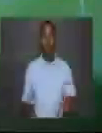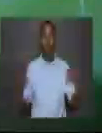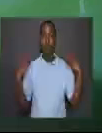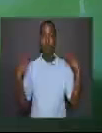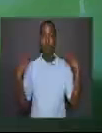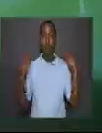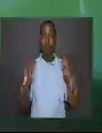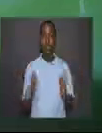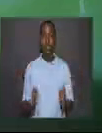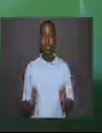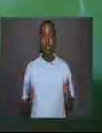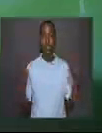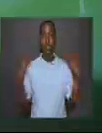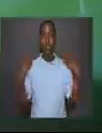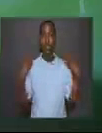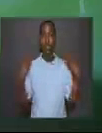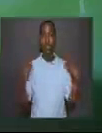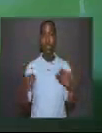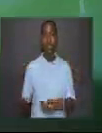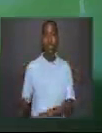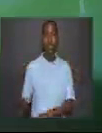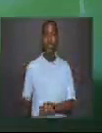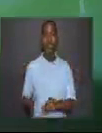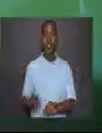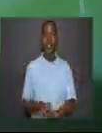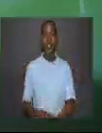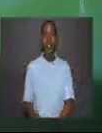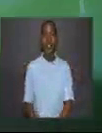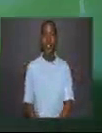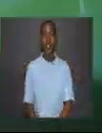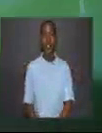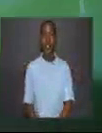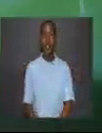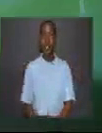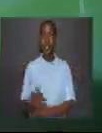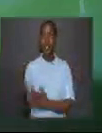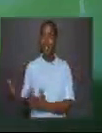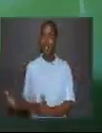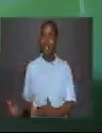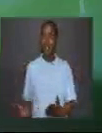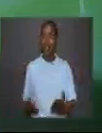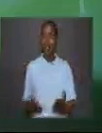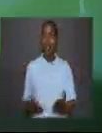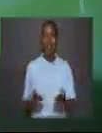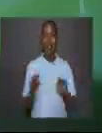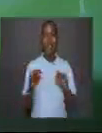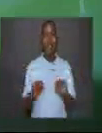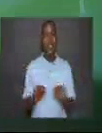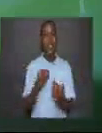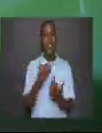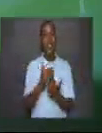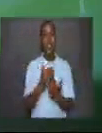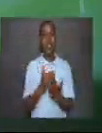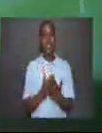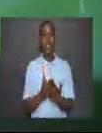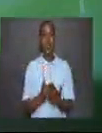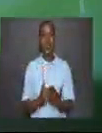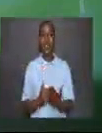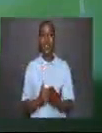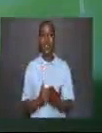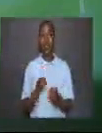Hello, teacher. Hello, students. Welcome to today's lesson